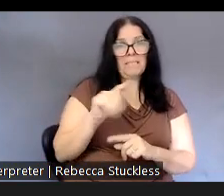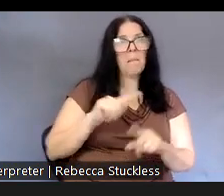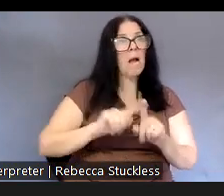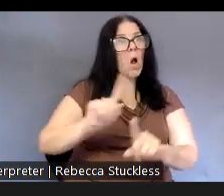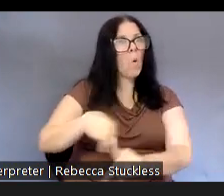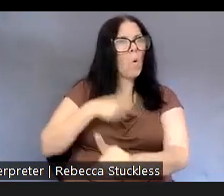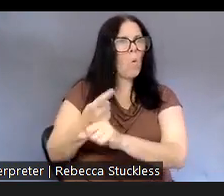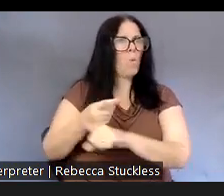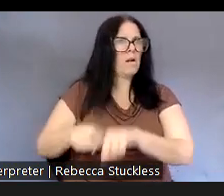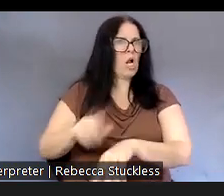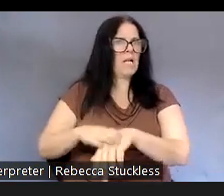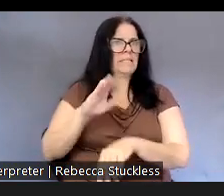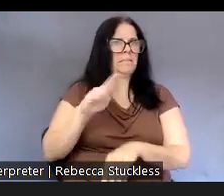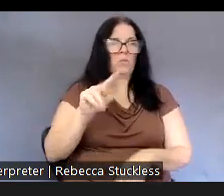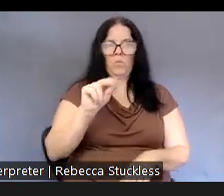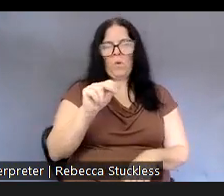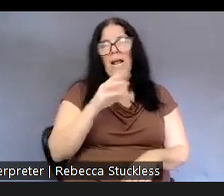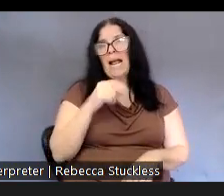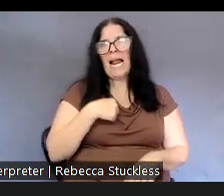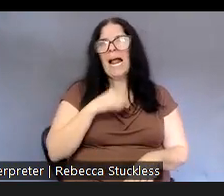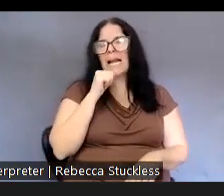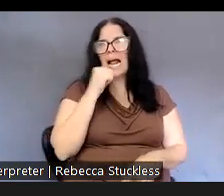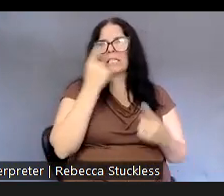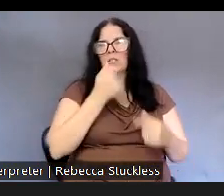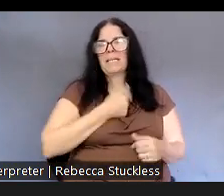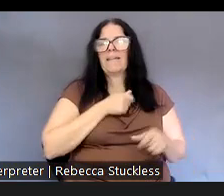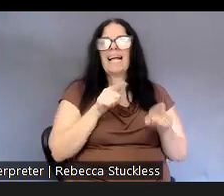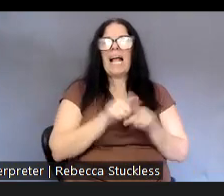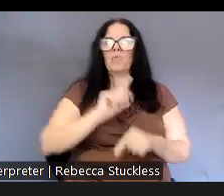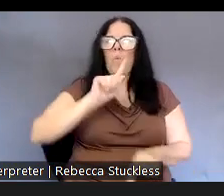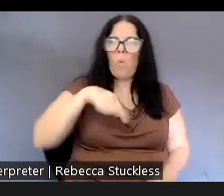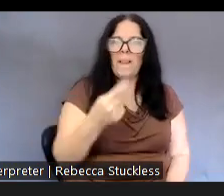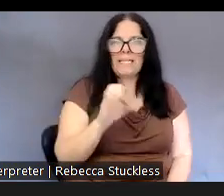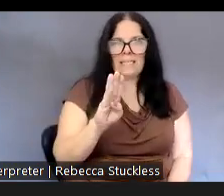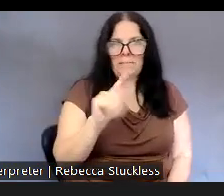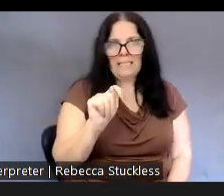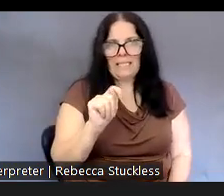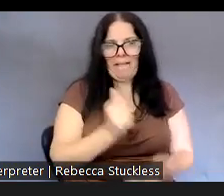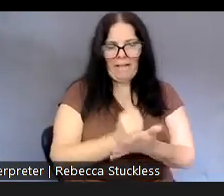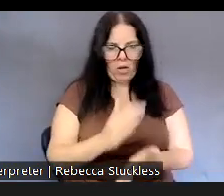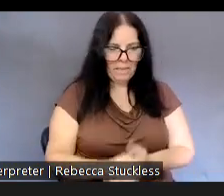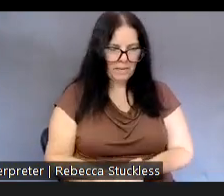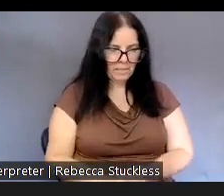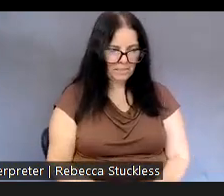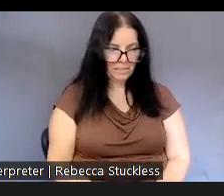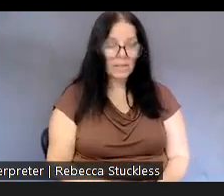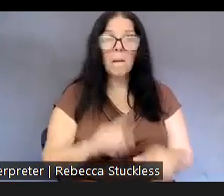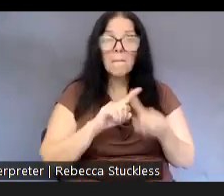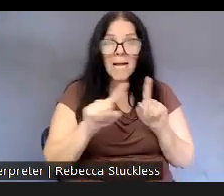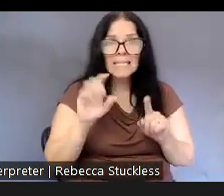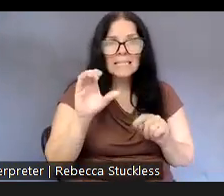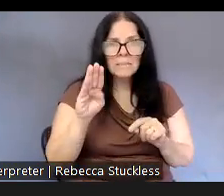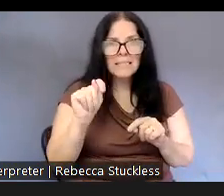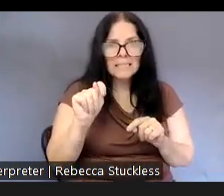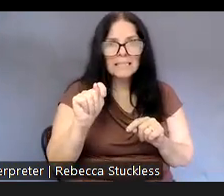exclusively, nor did I consider myself primarily a CBT therapist. Nevertheless, CBT has